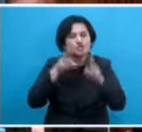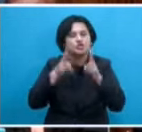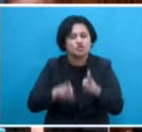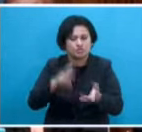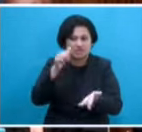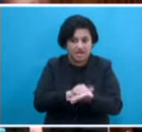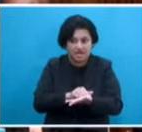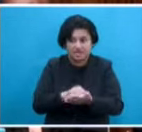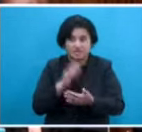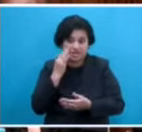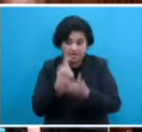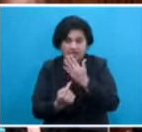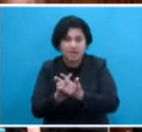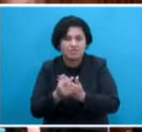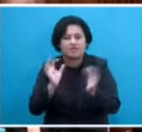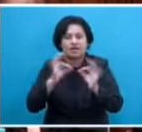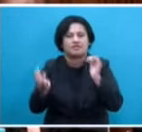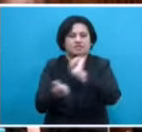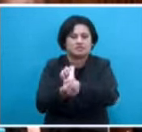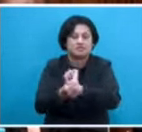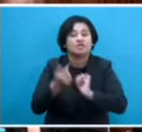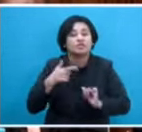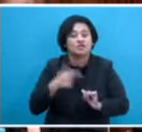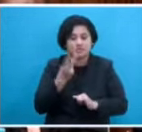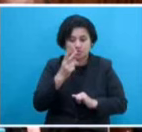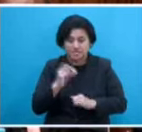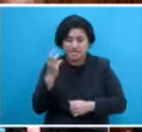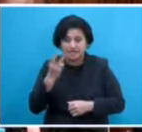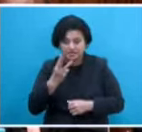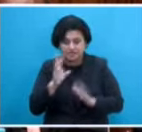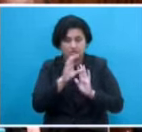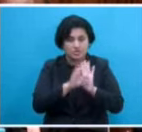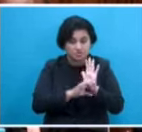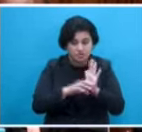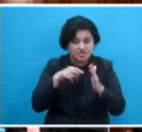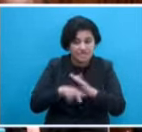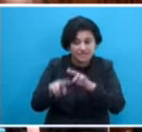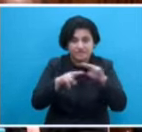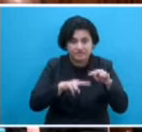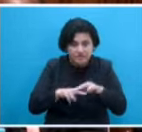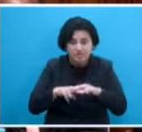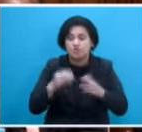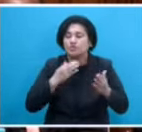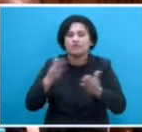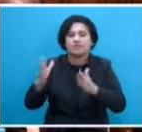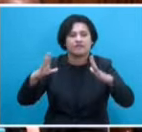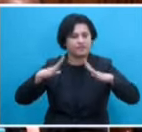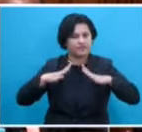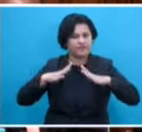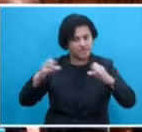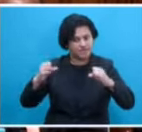face prosecution because Fiji's 2013 constitution entrenches immunities for any government action